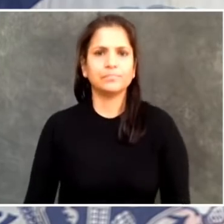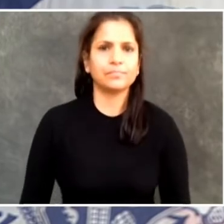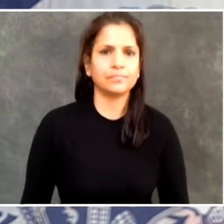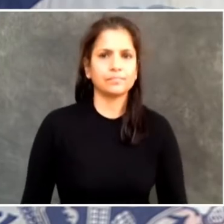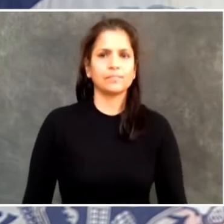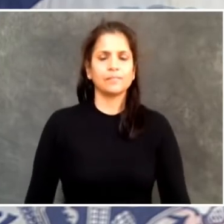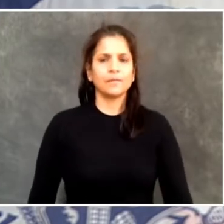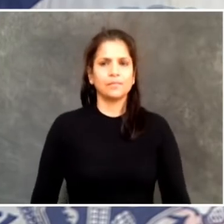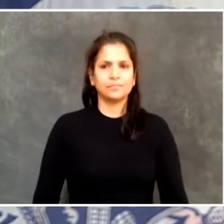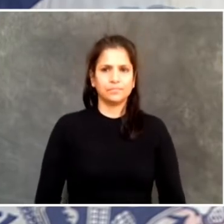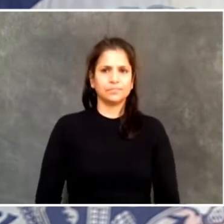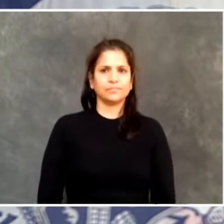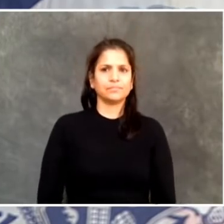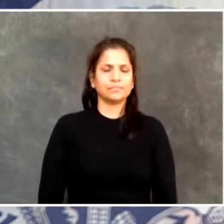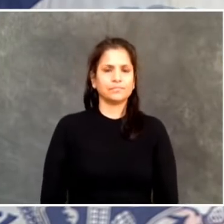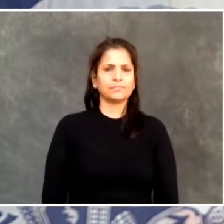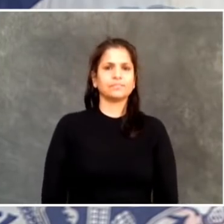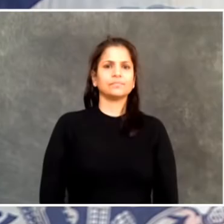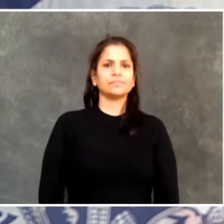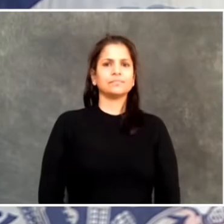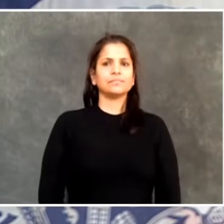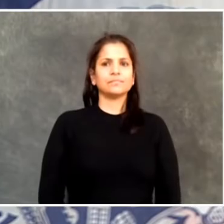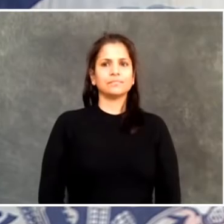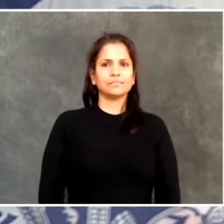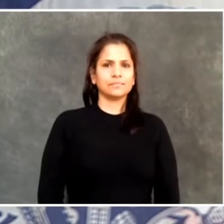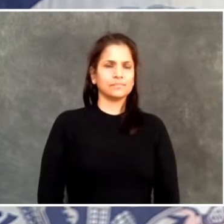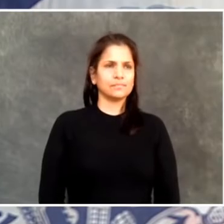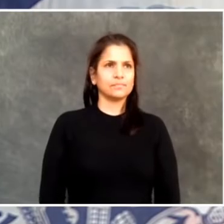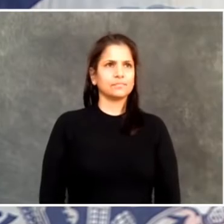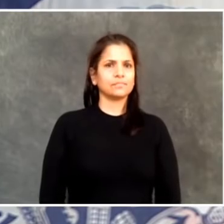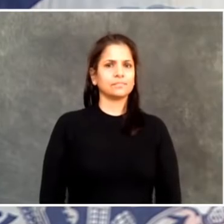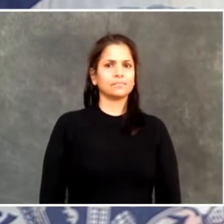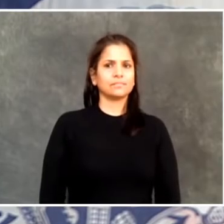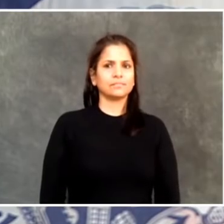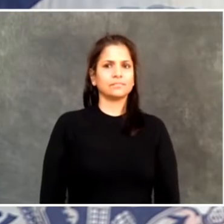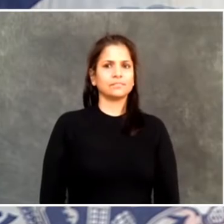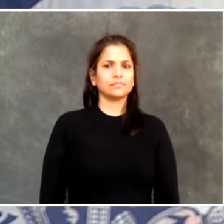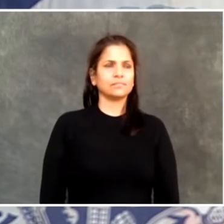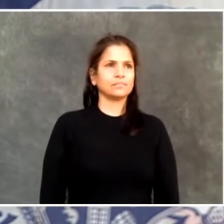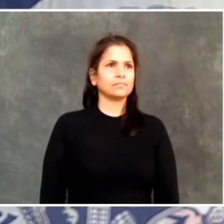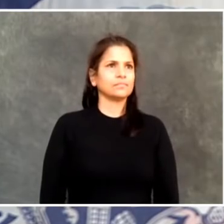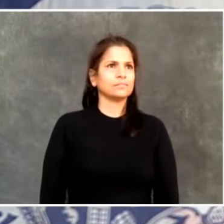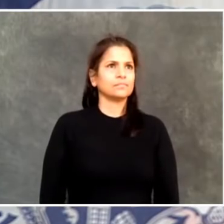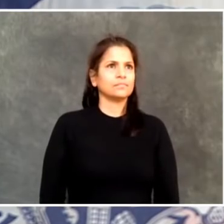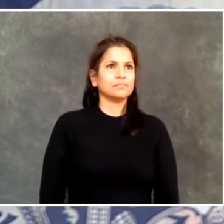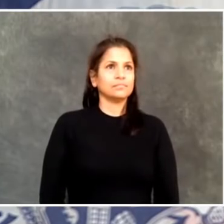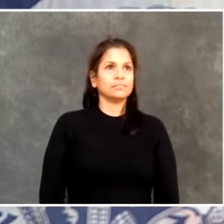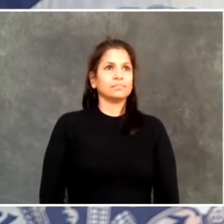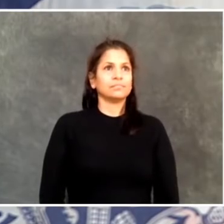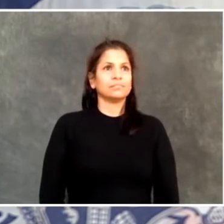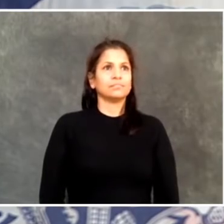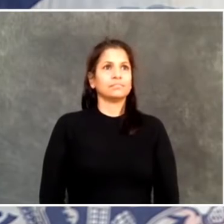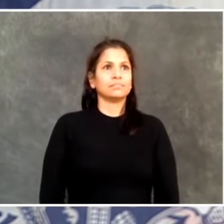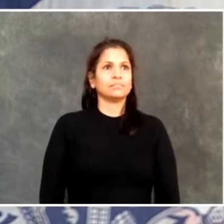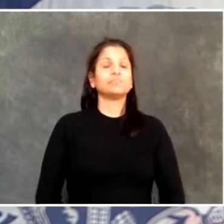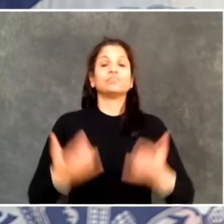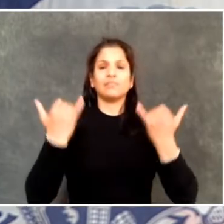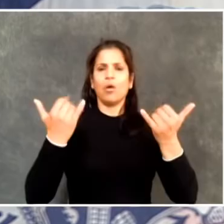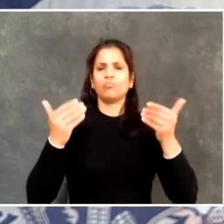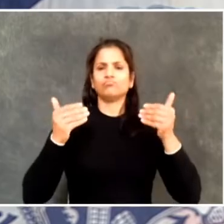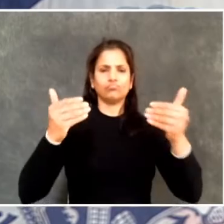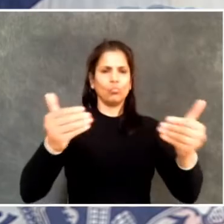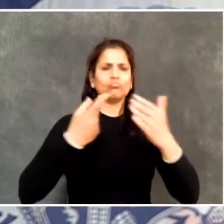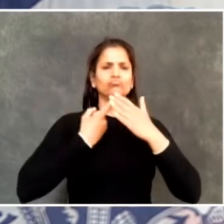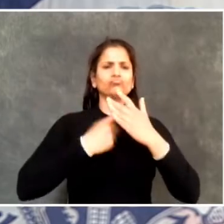para salvar a más neoyorquinos. With that, let's turn to questions from the media, and please let me know